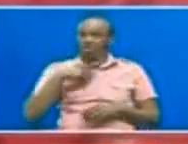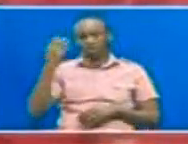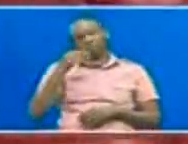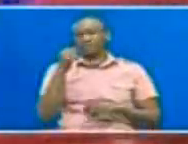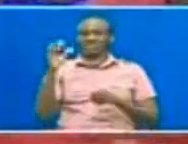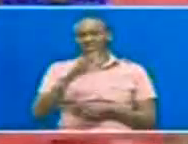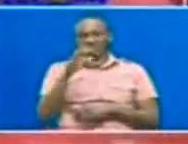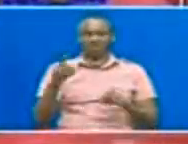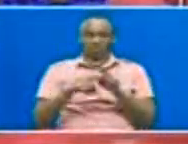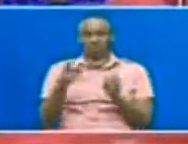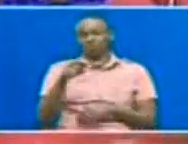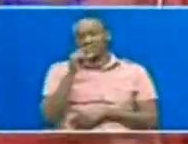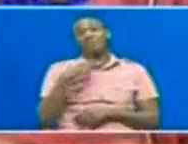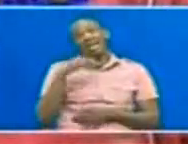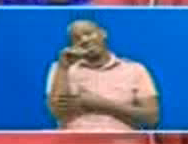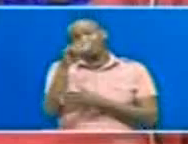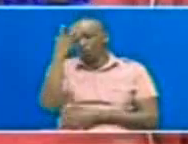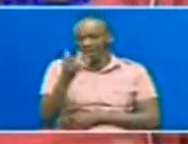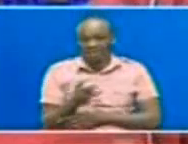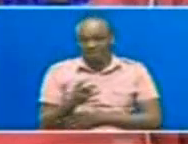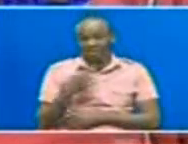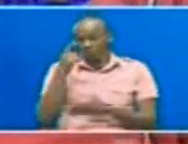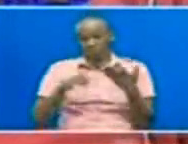always drink. Hmm. Why do you drink? Because